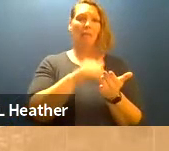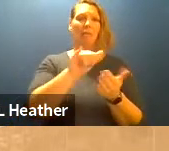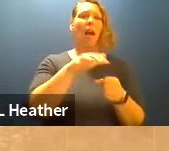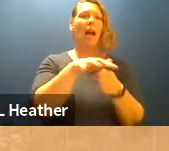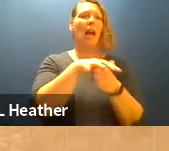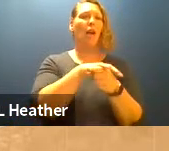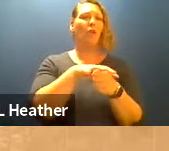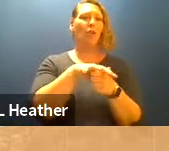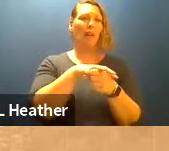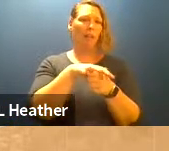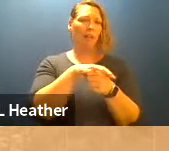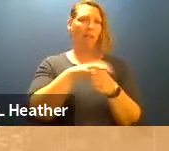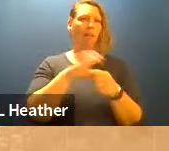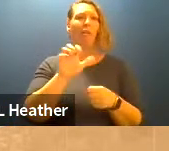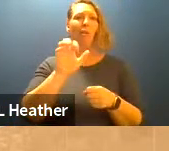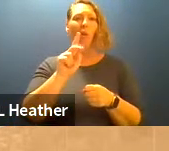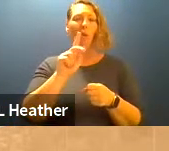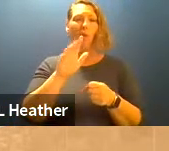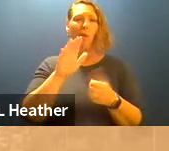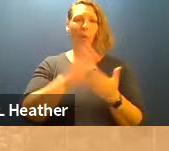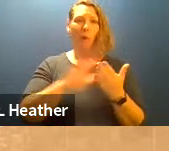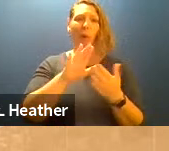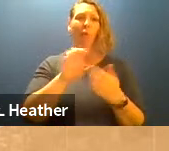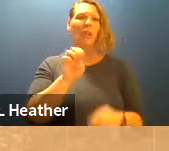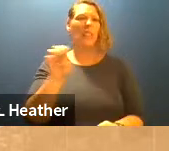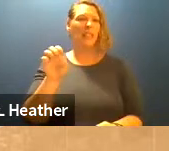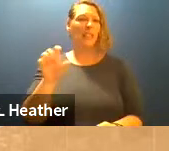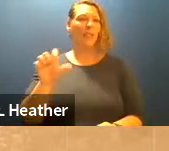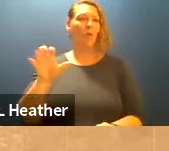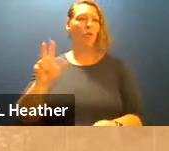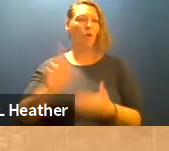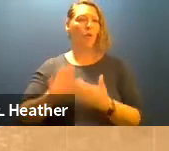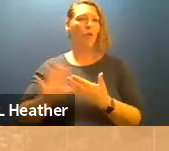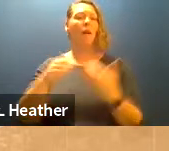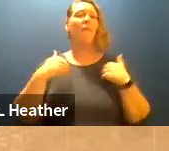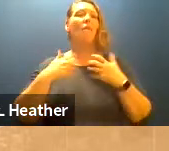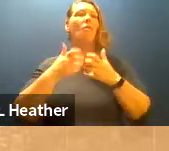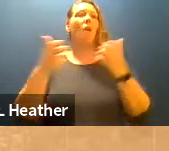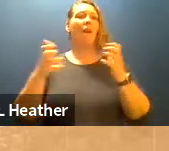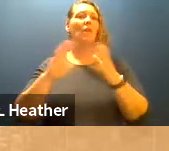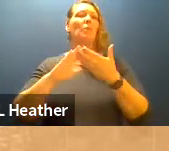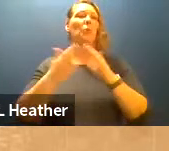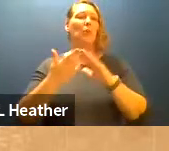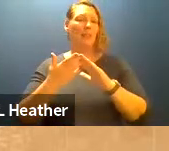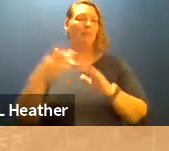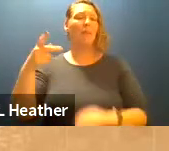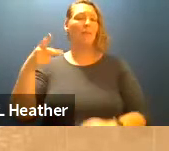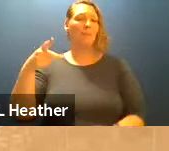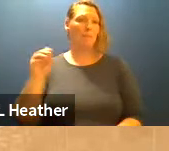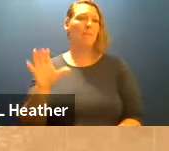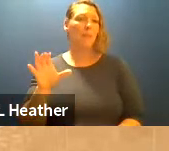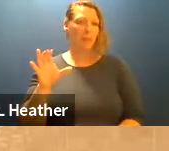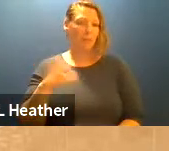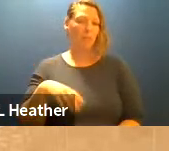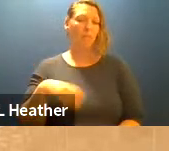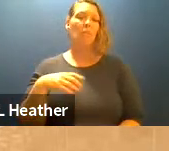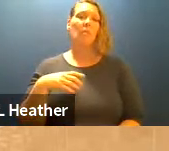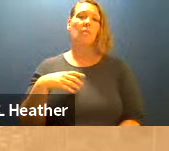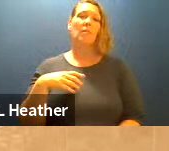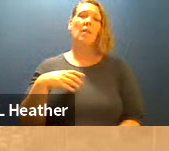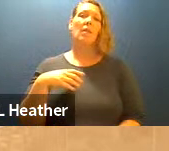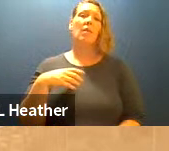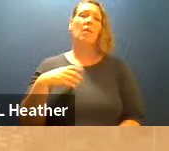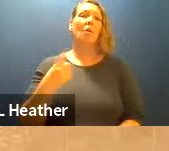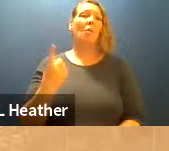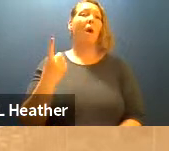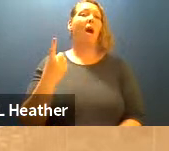area near Clark College and east of Clark College, we have a lot of communities of color. In fact, one census